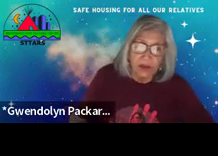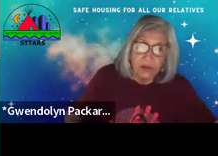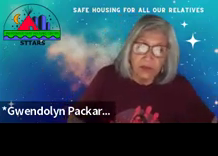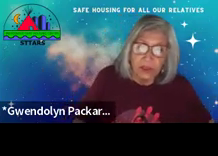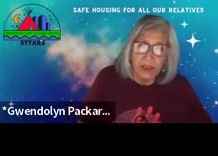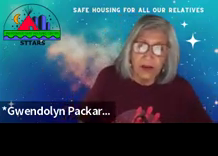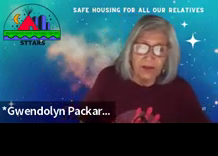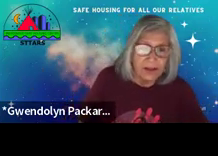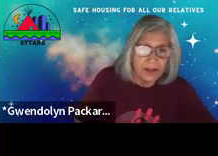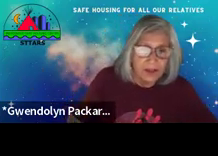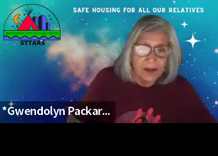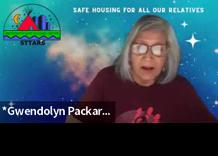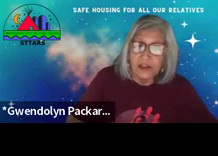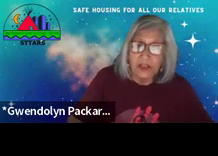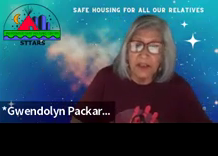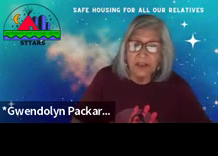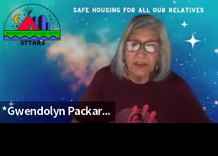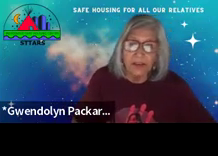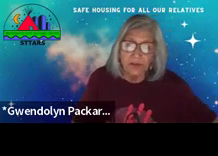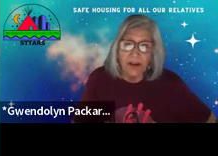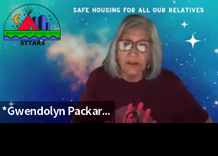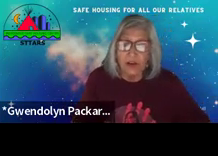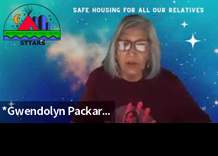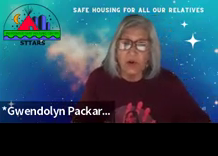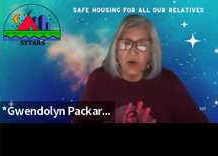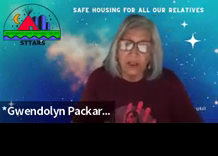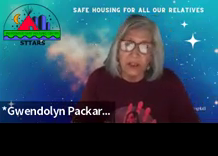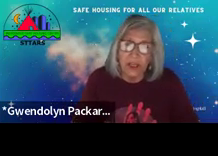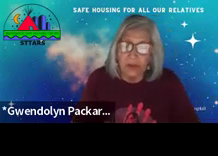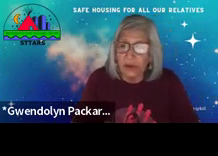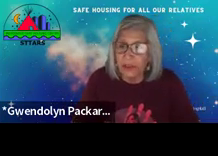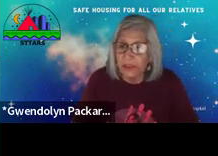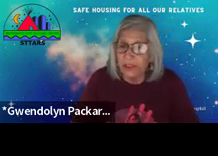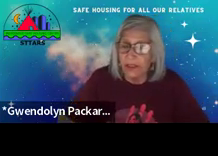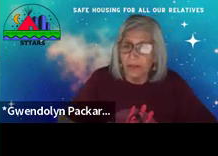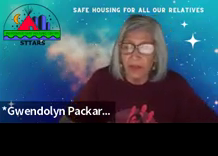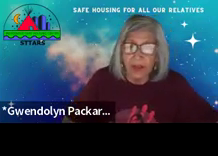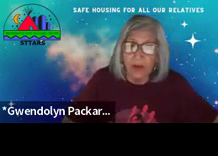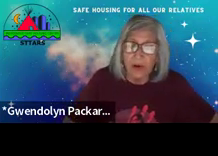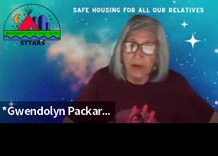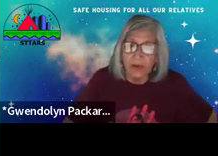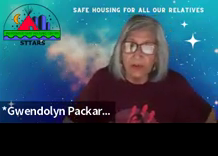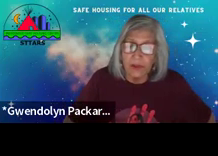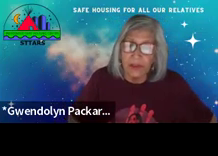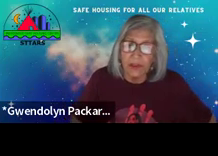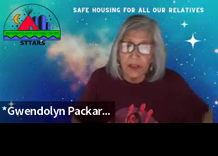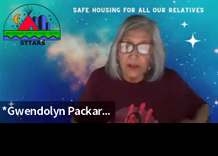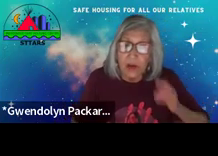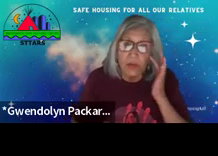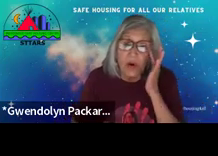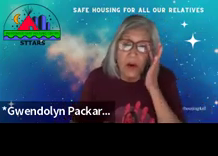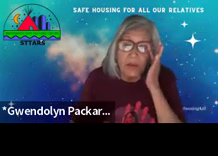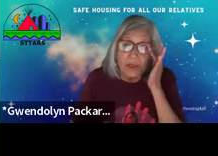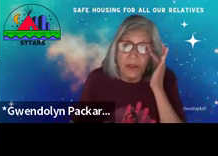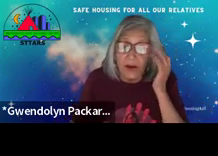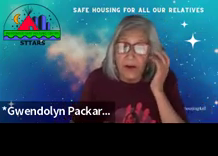was really genius. In fact, the Tribal Coalition had purchased a number of those for the